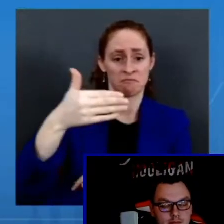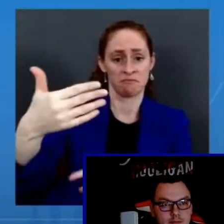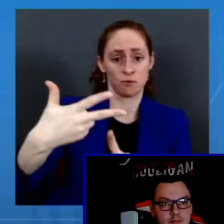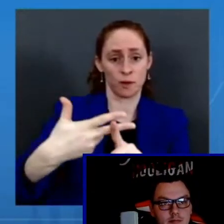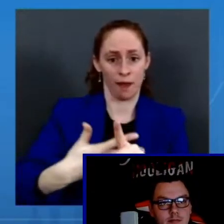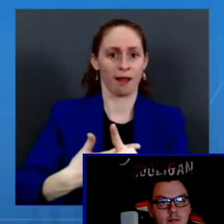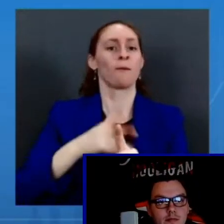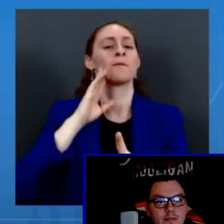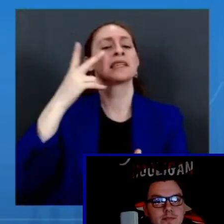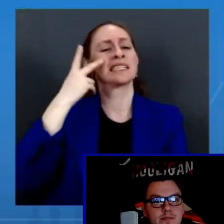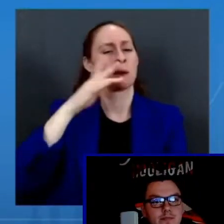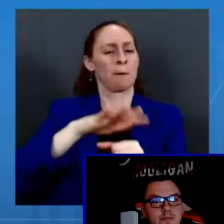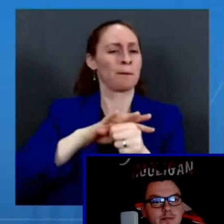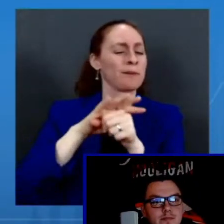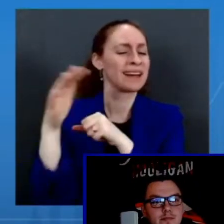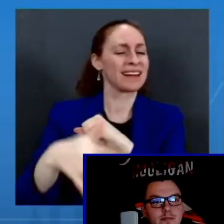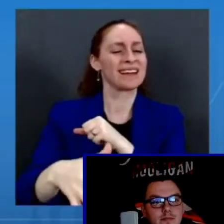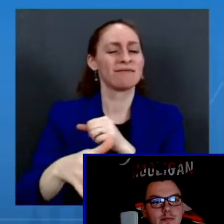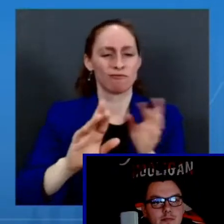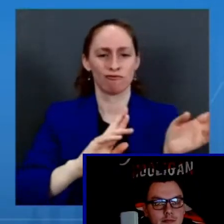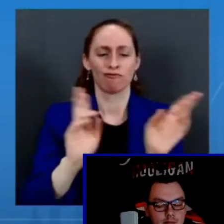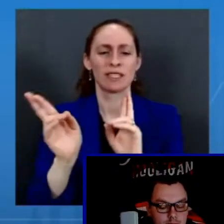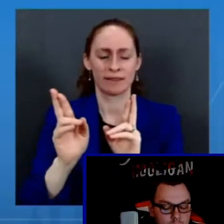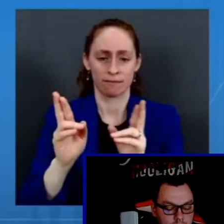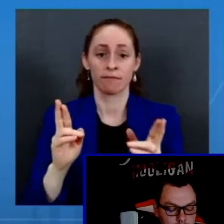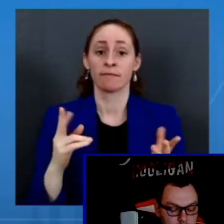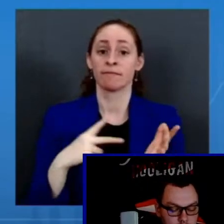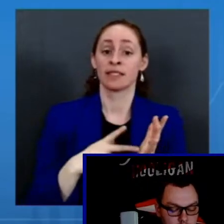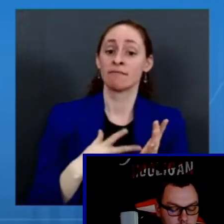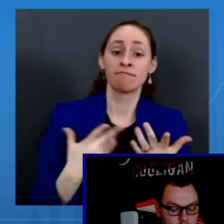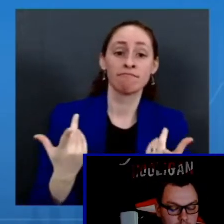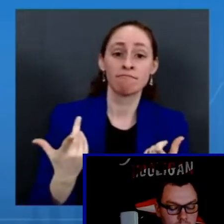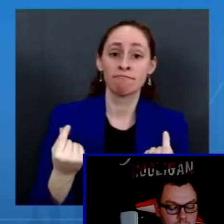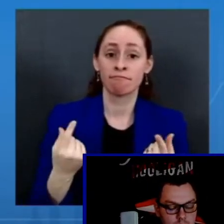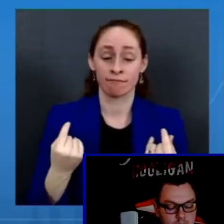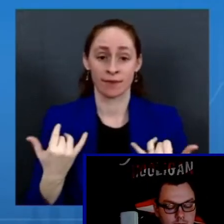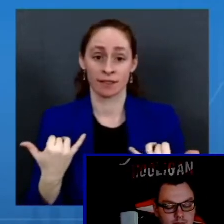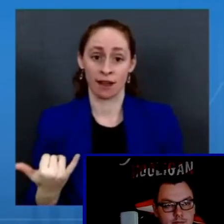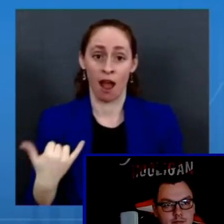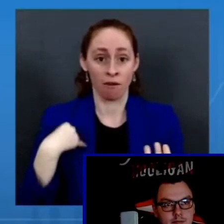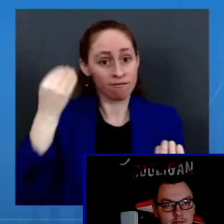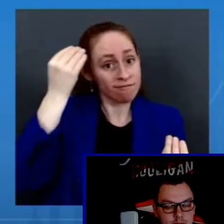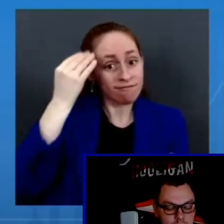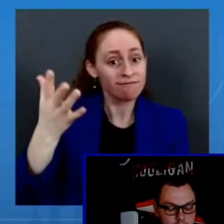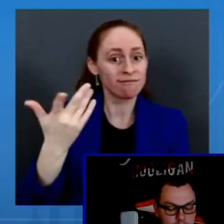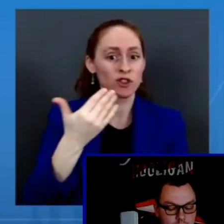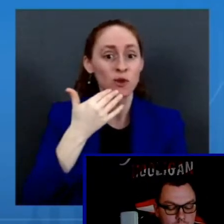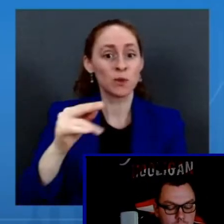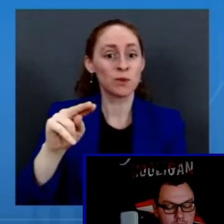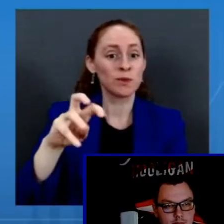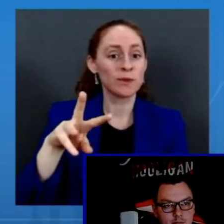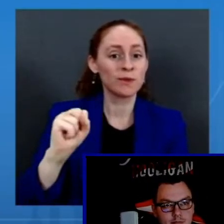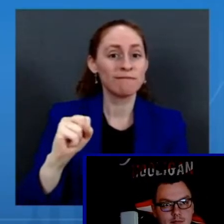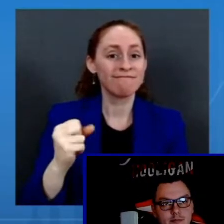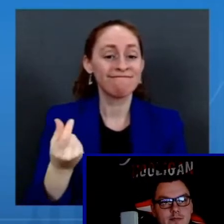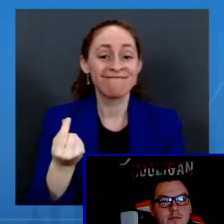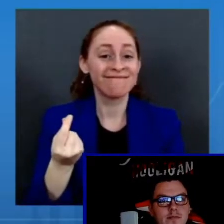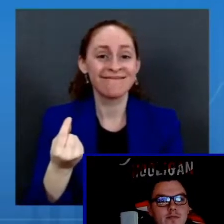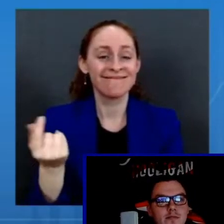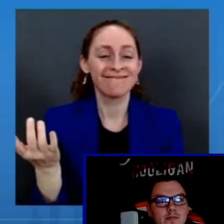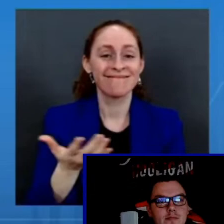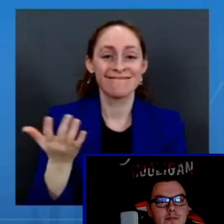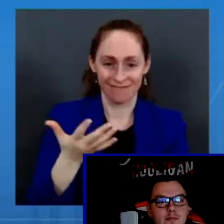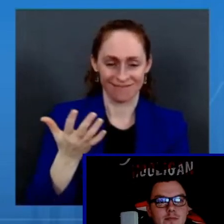Pfizer's antiviral. Merck's pill, if authorized, along with Pfizer's newly authorized pill, add